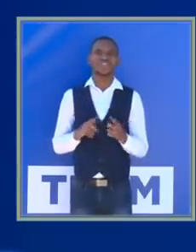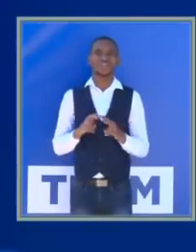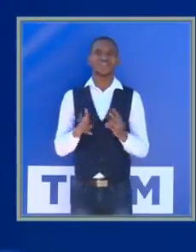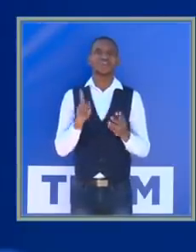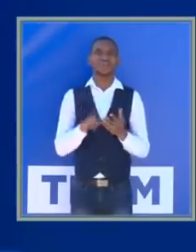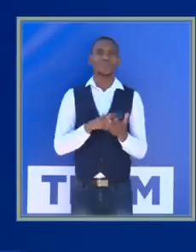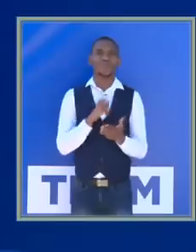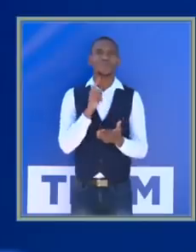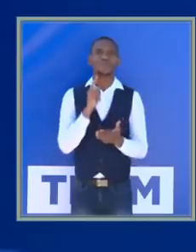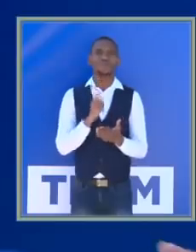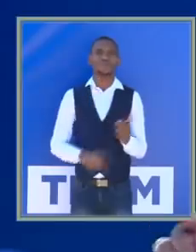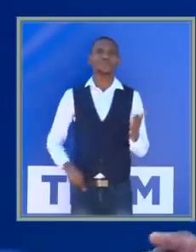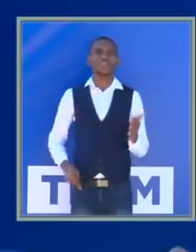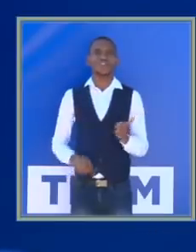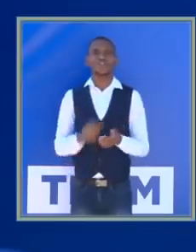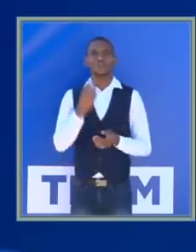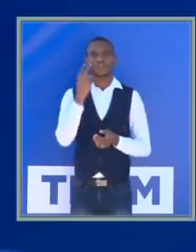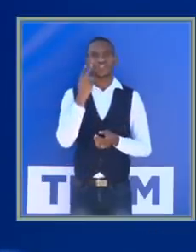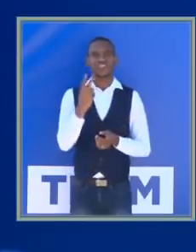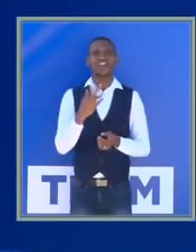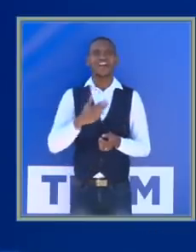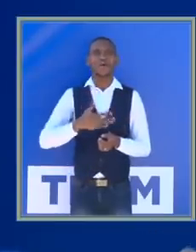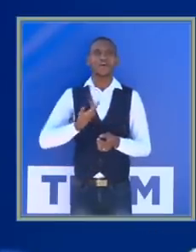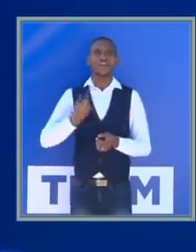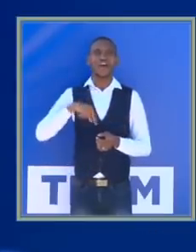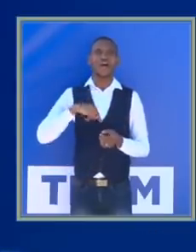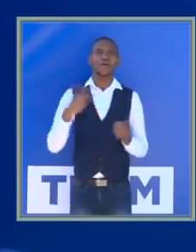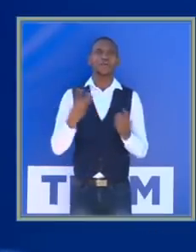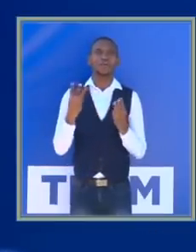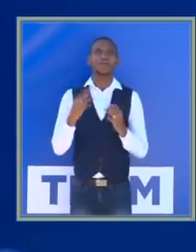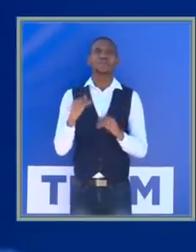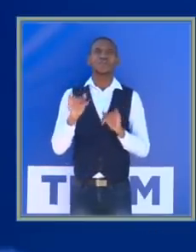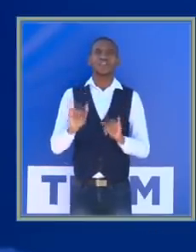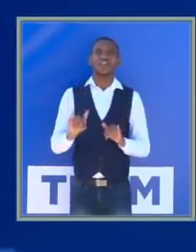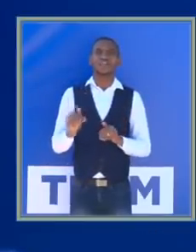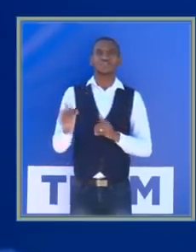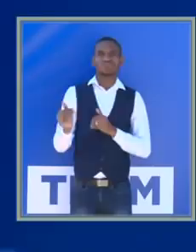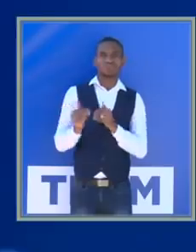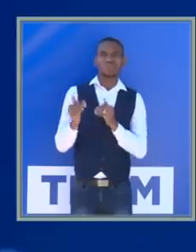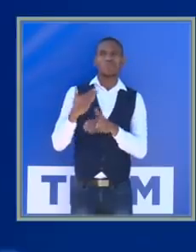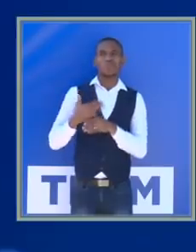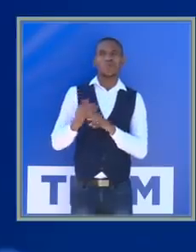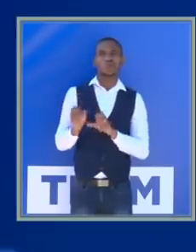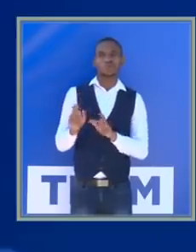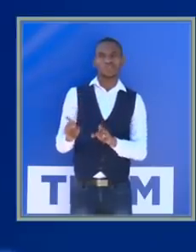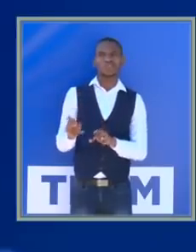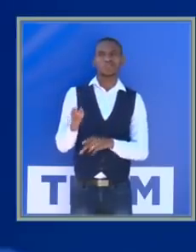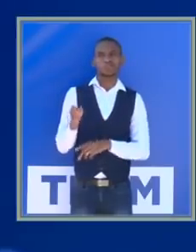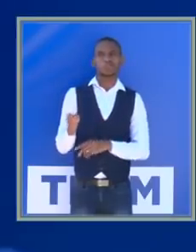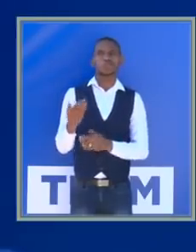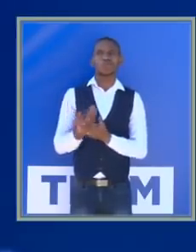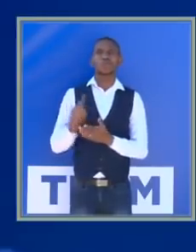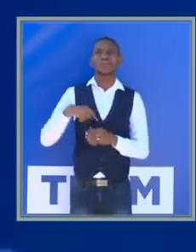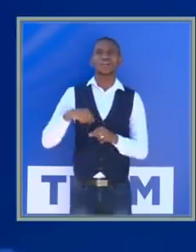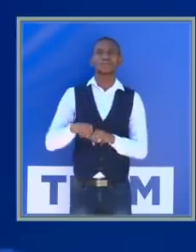It's wrong. You see, I want our people to live closer to work opportunities, and so that we can